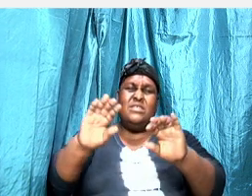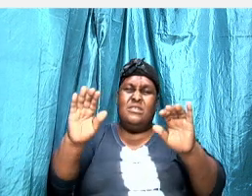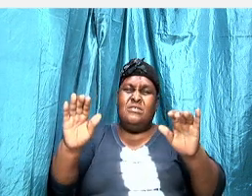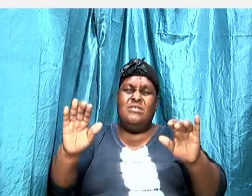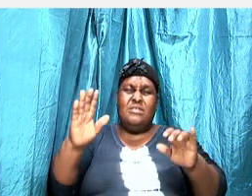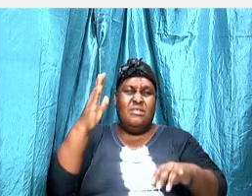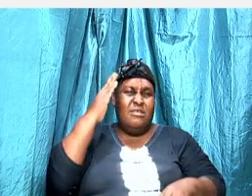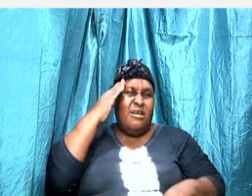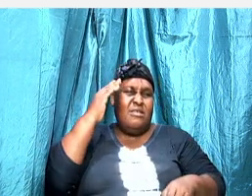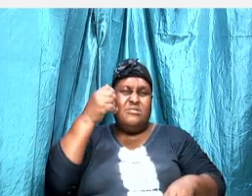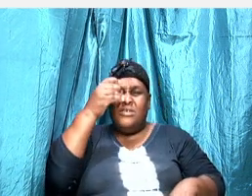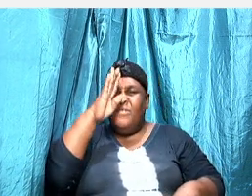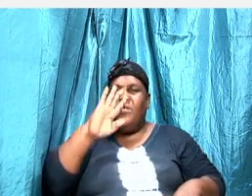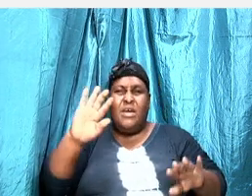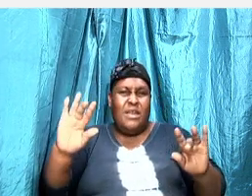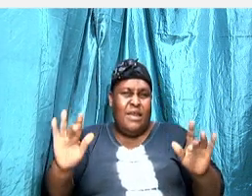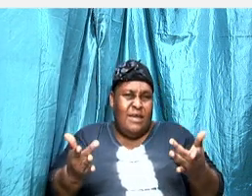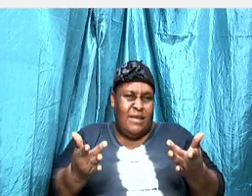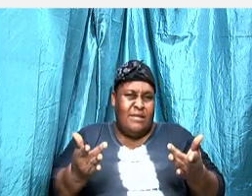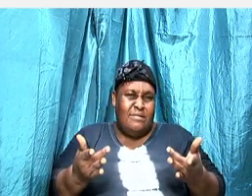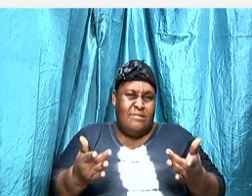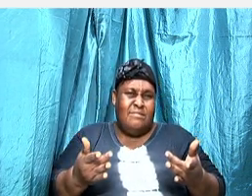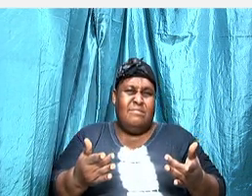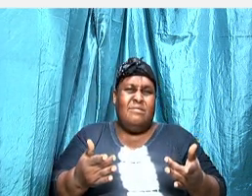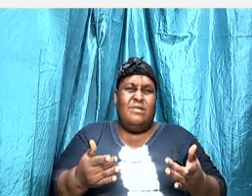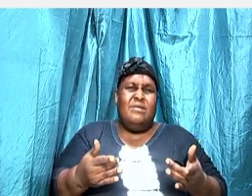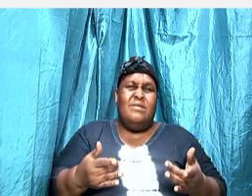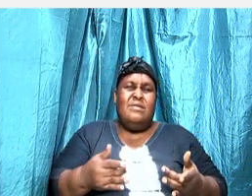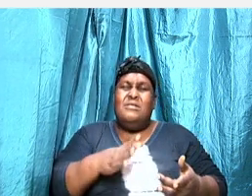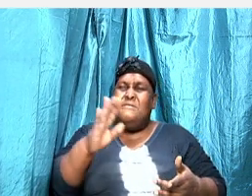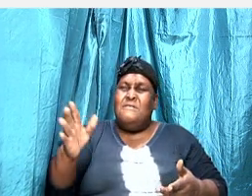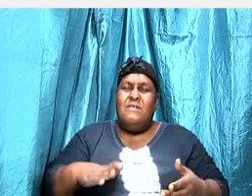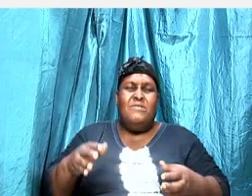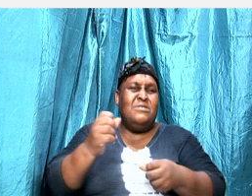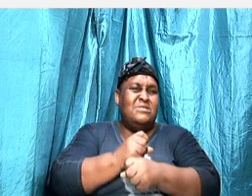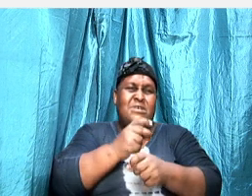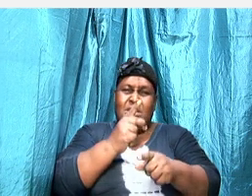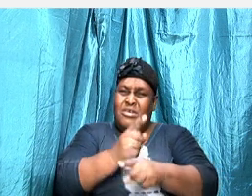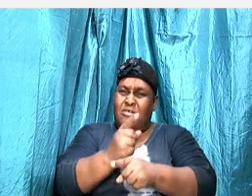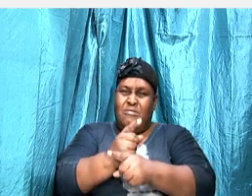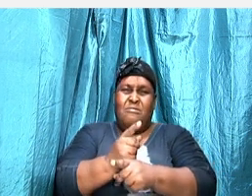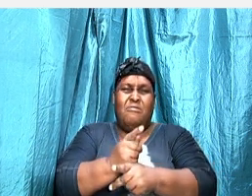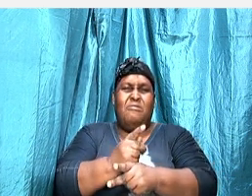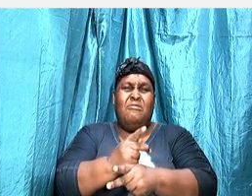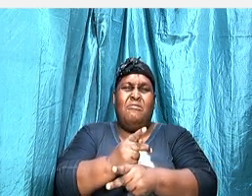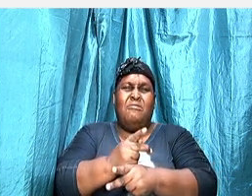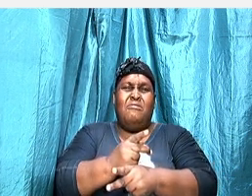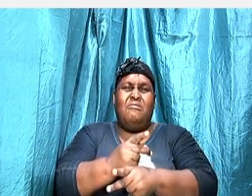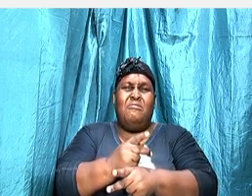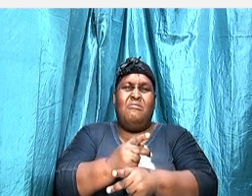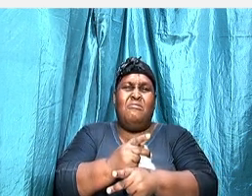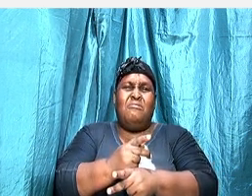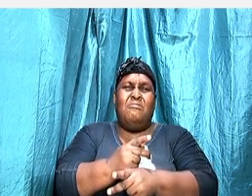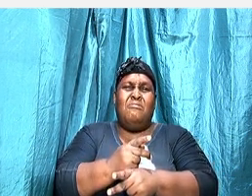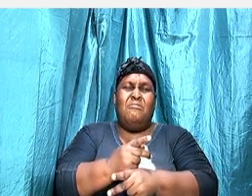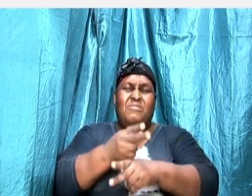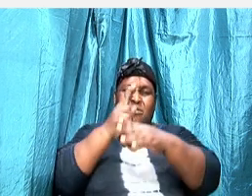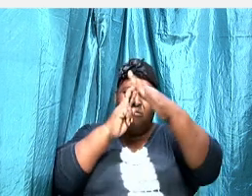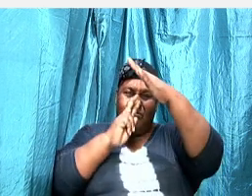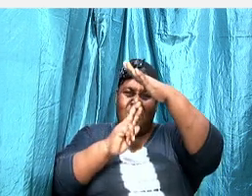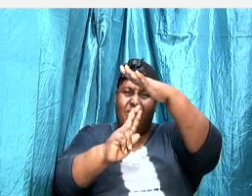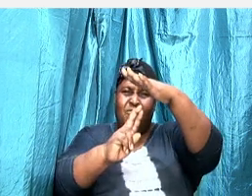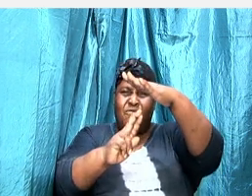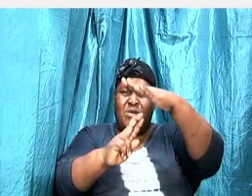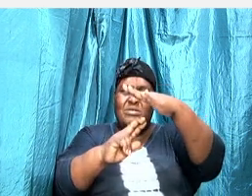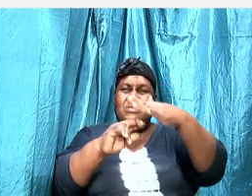by these objects, these things, they didn't treat it with what? With the type of reverence that